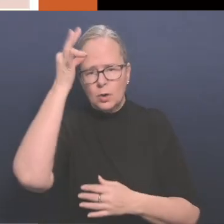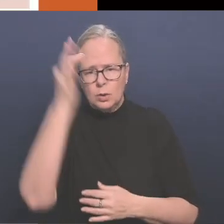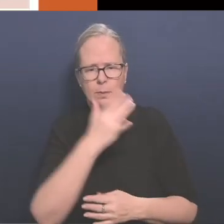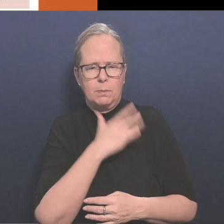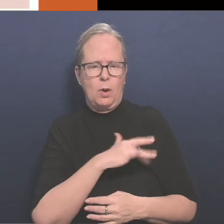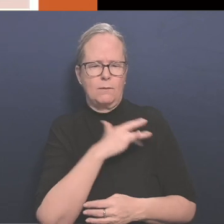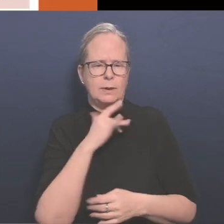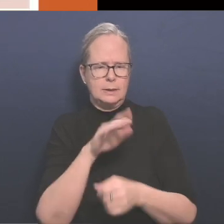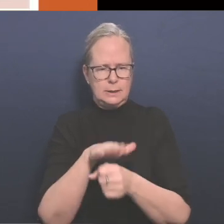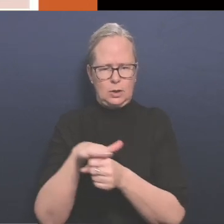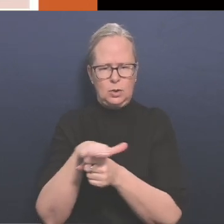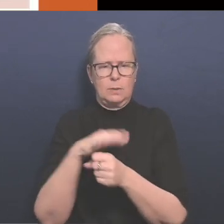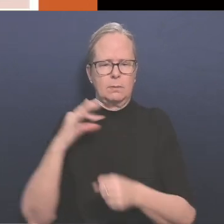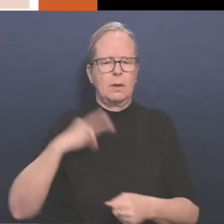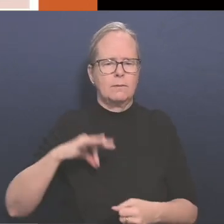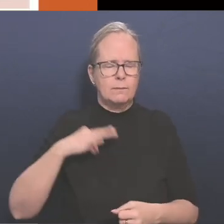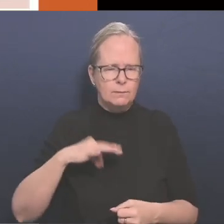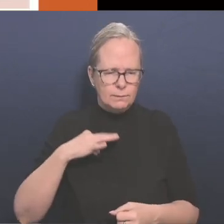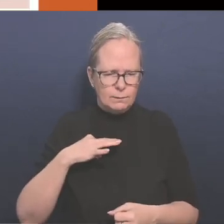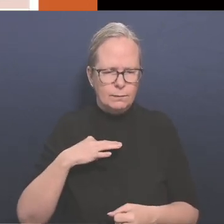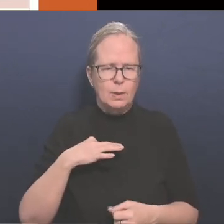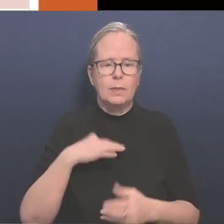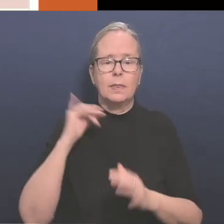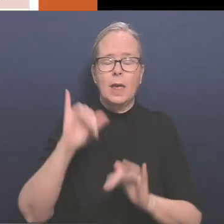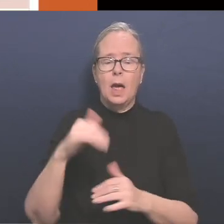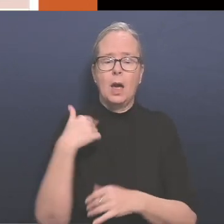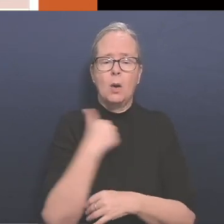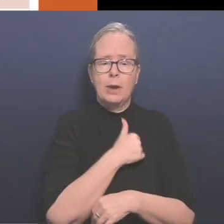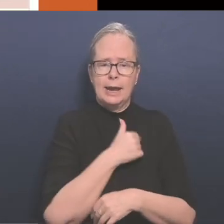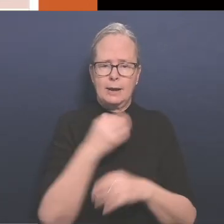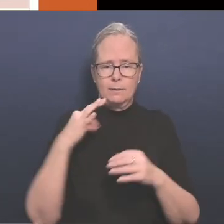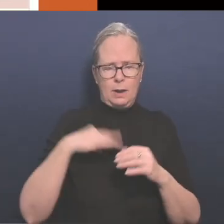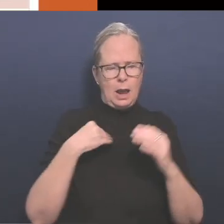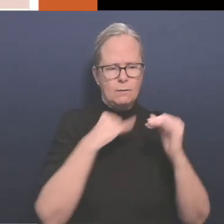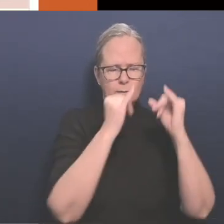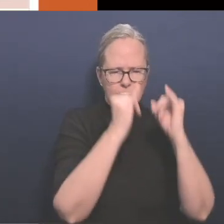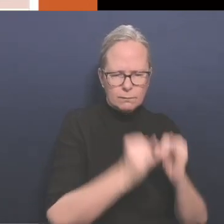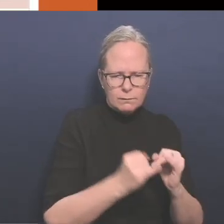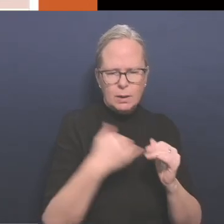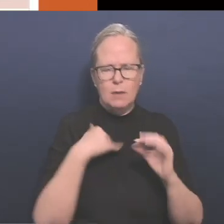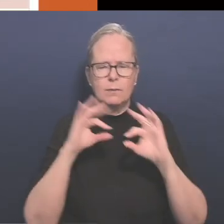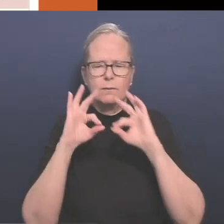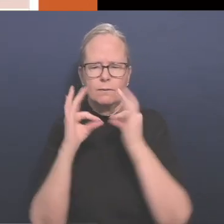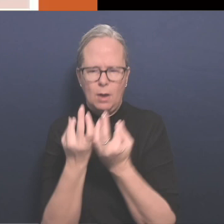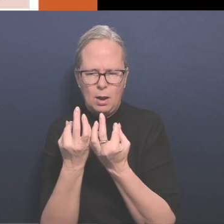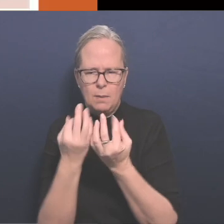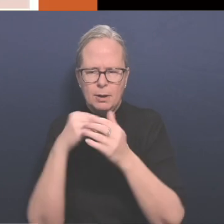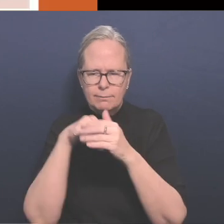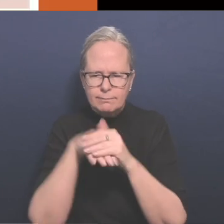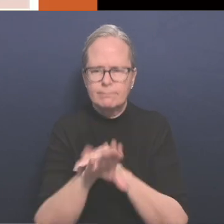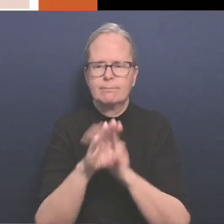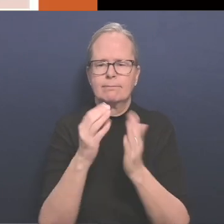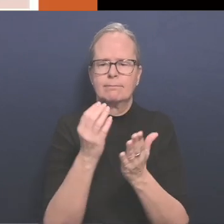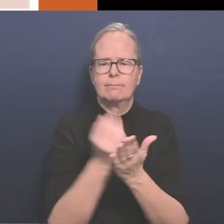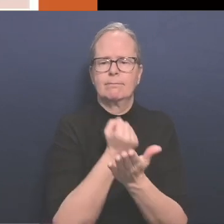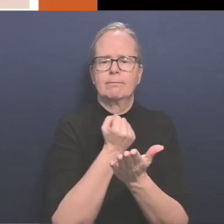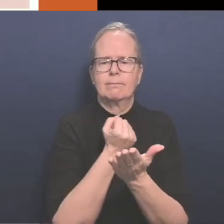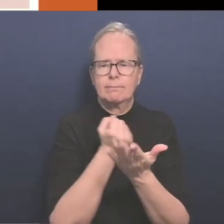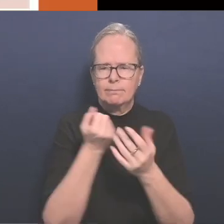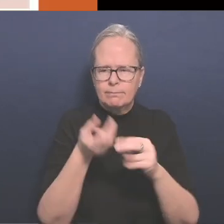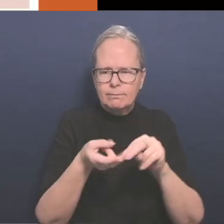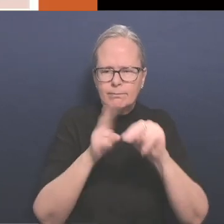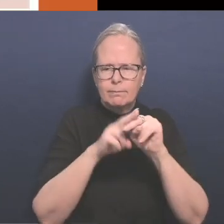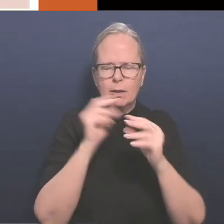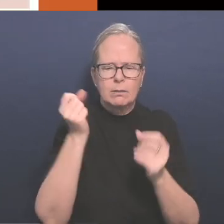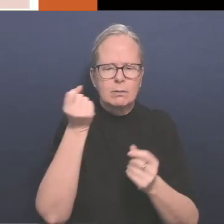phase. There's a short questionnaire. You can answer 8 questions, or you can expand up to 13. And this gives a more